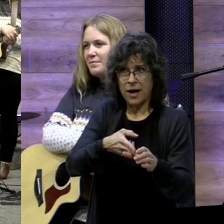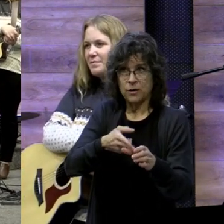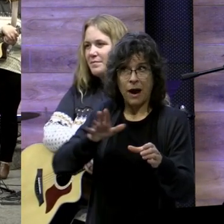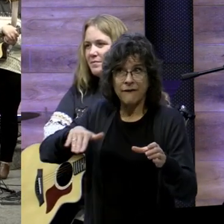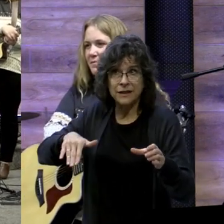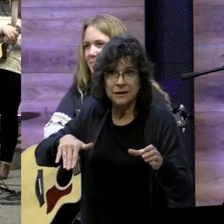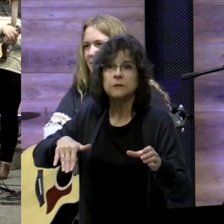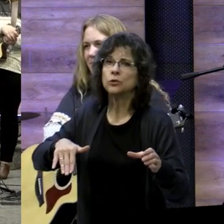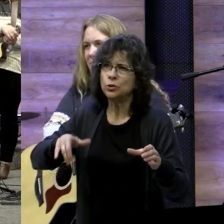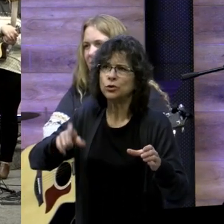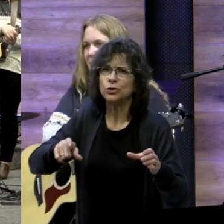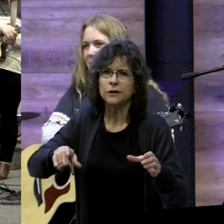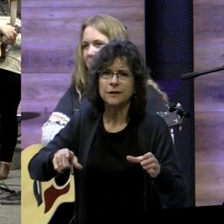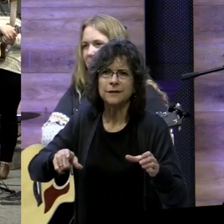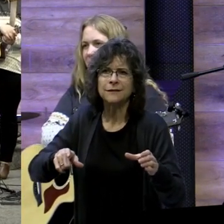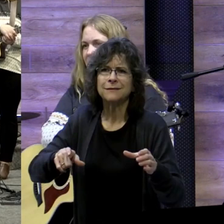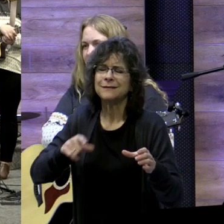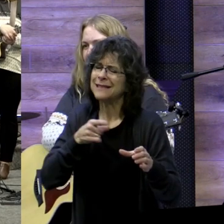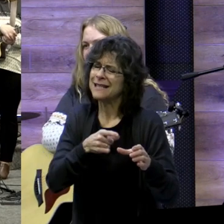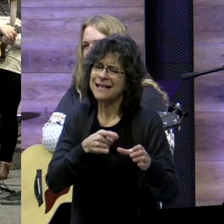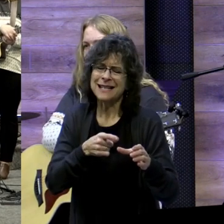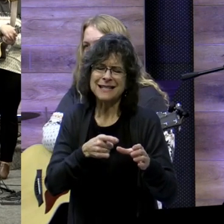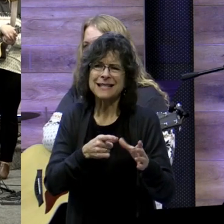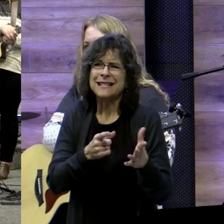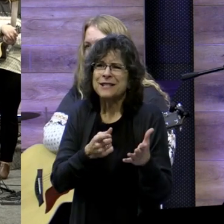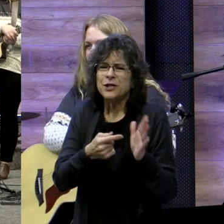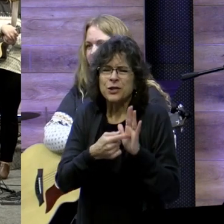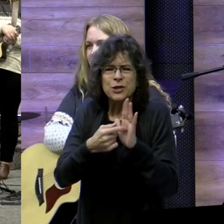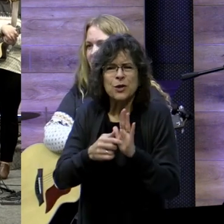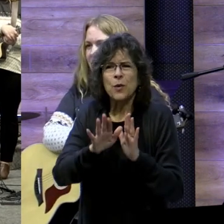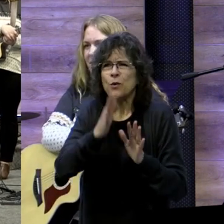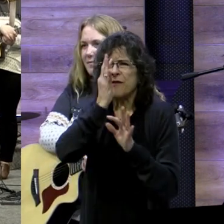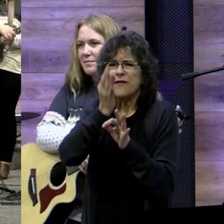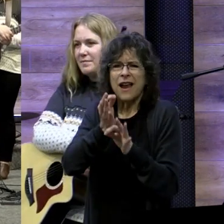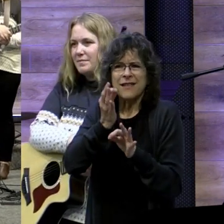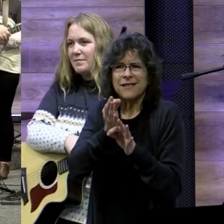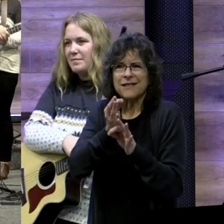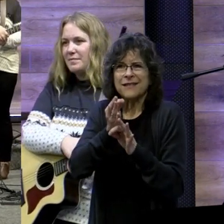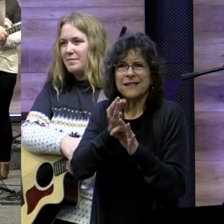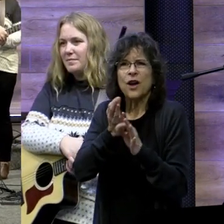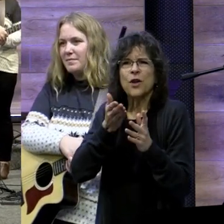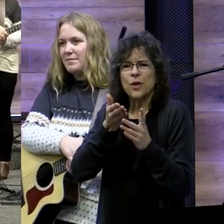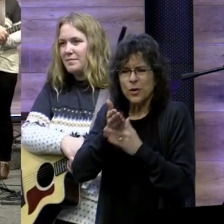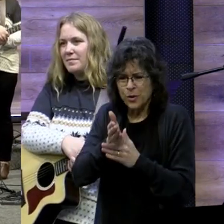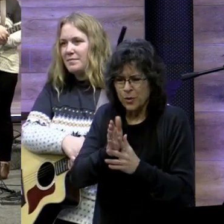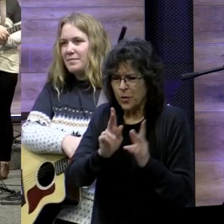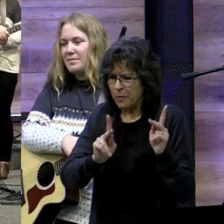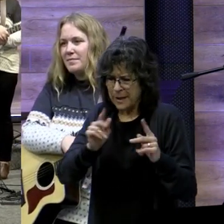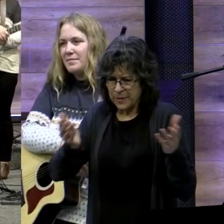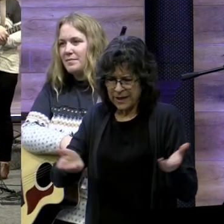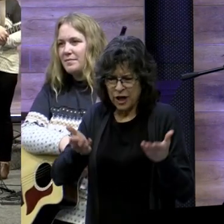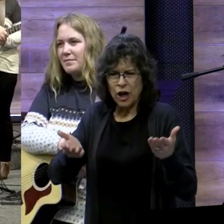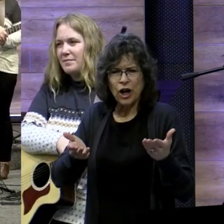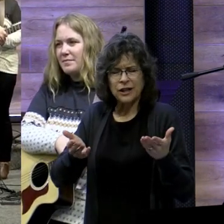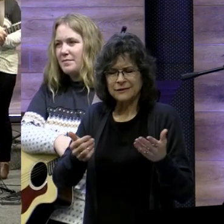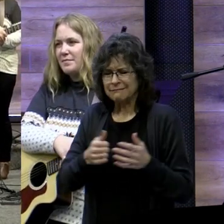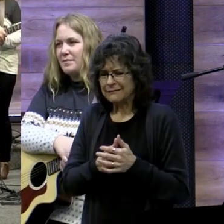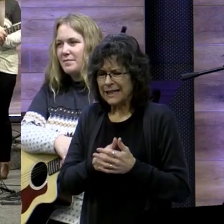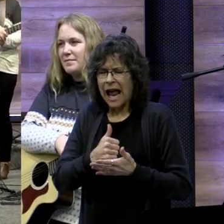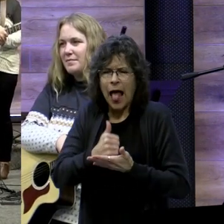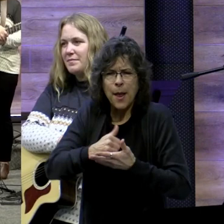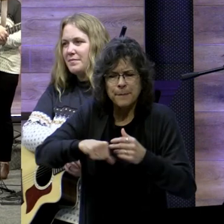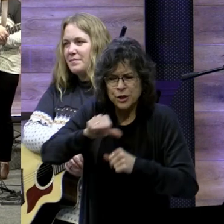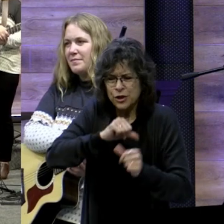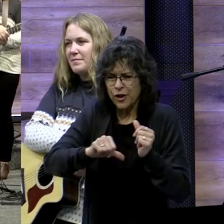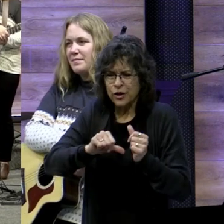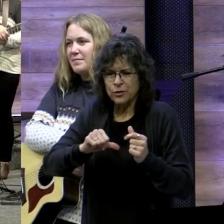the church becomes tangible, where you live life on life, where you're able to process the deep things of life, and where it